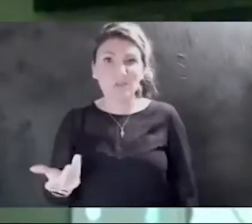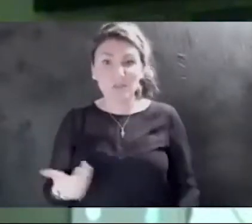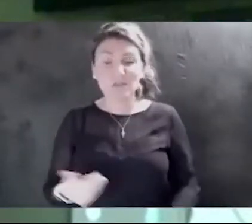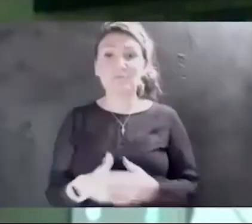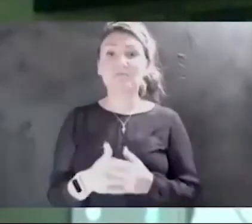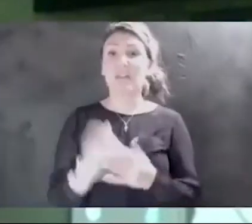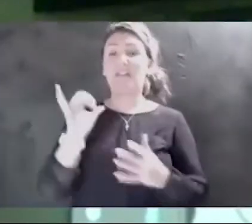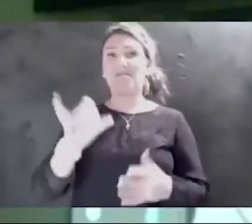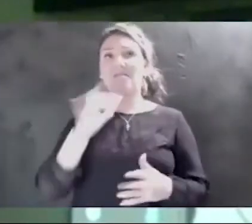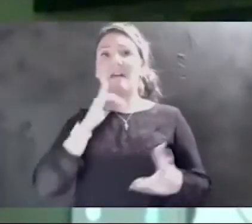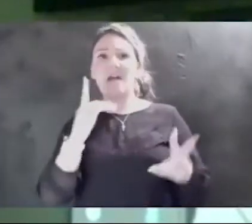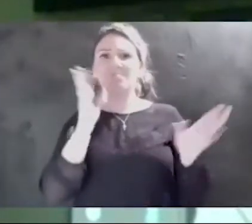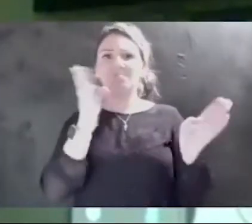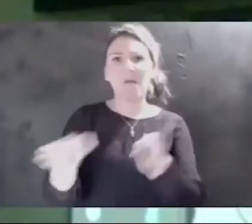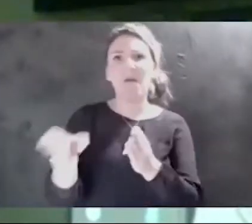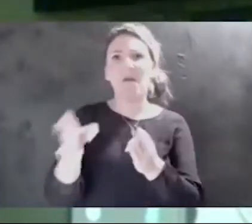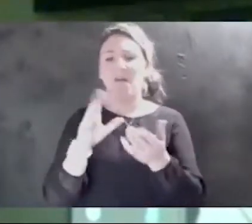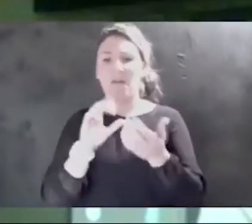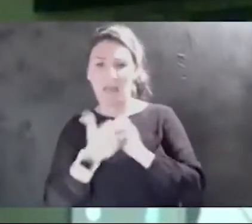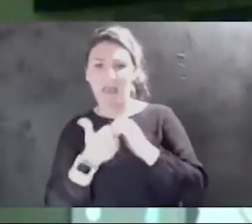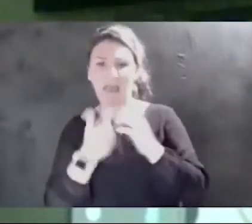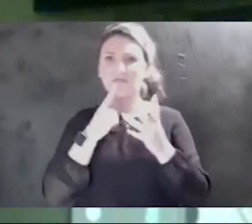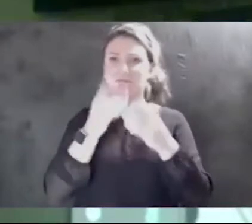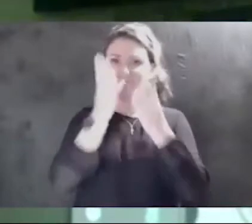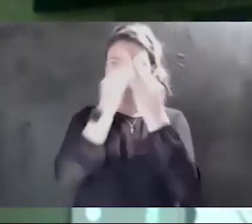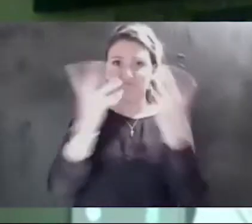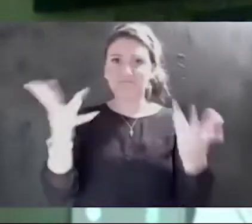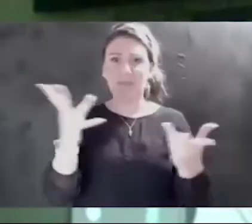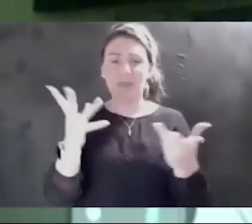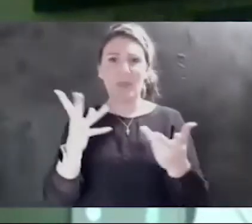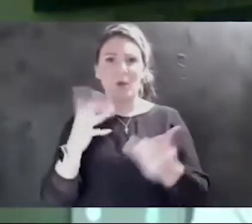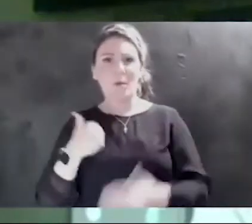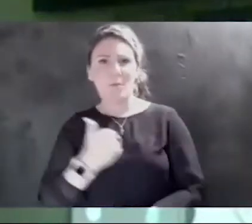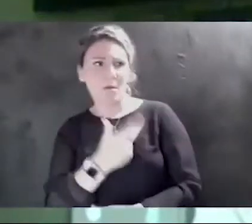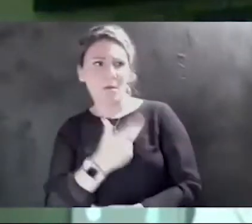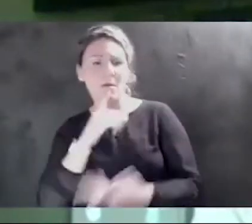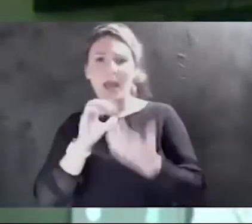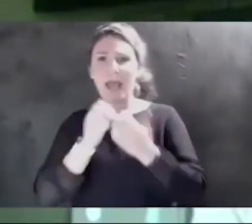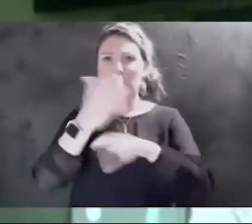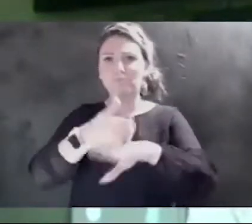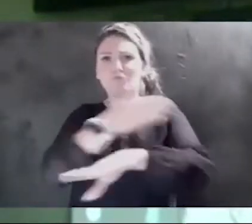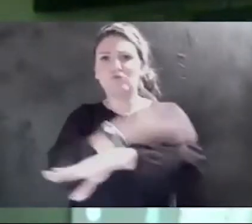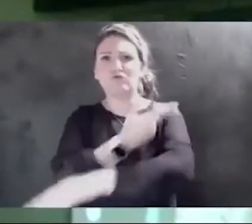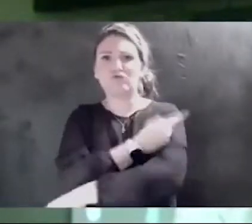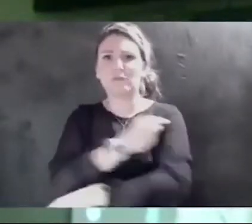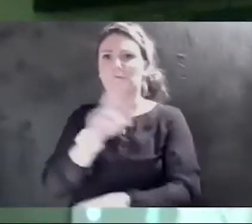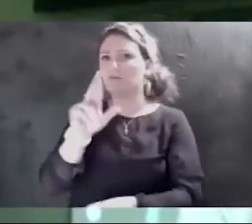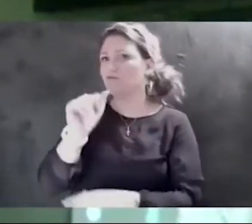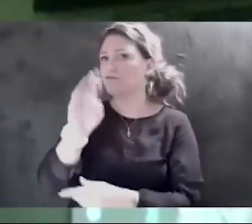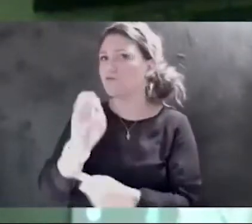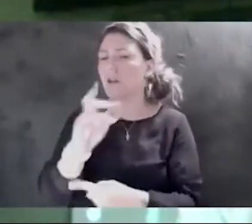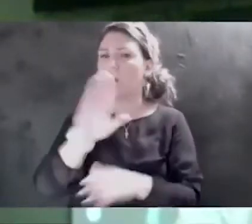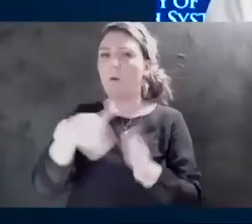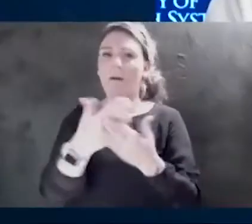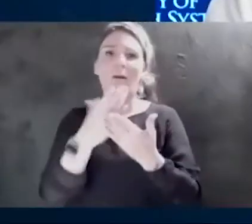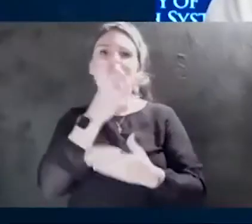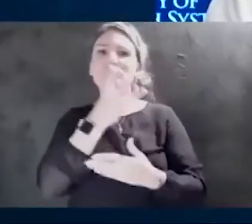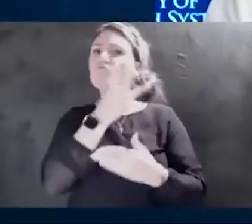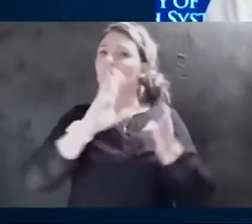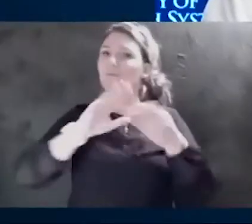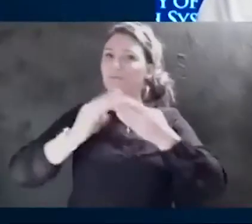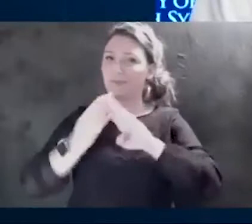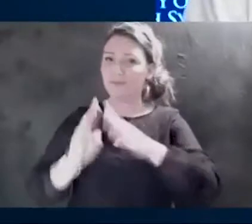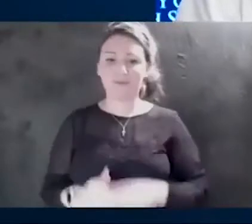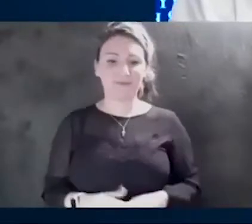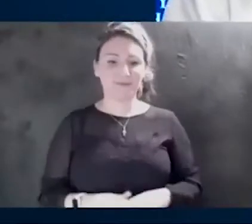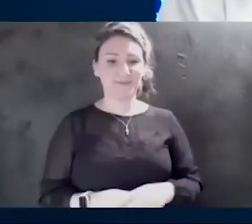methodology. What can we share with our members that can help them improve the vaccination rates in their communities? Thank you very much. And